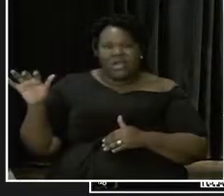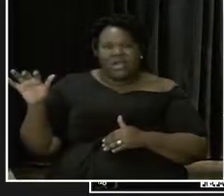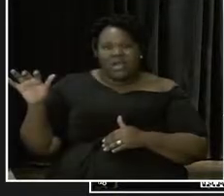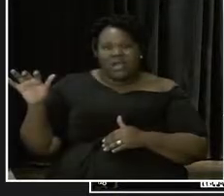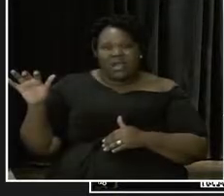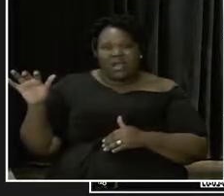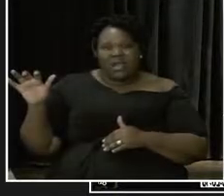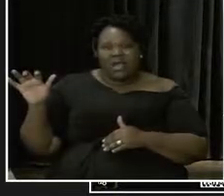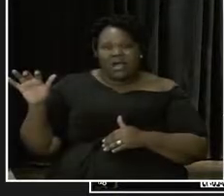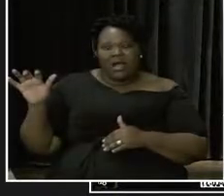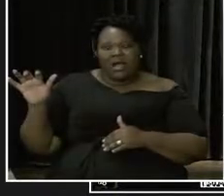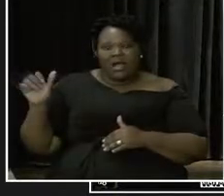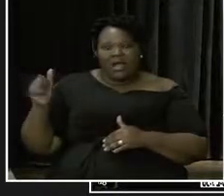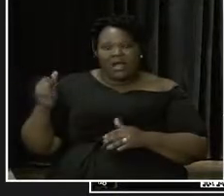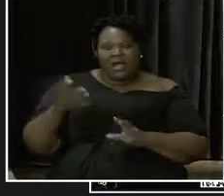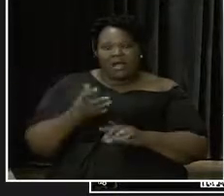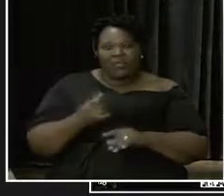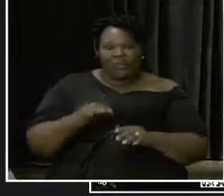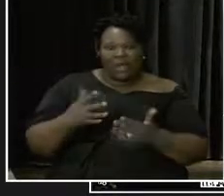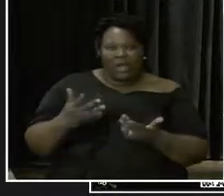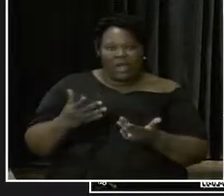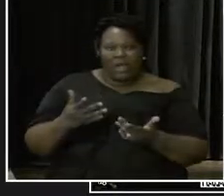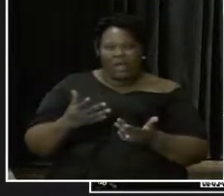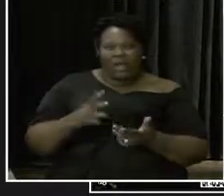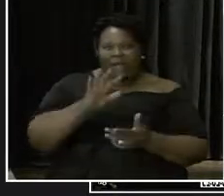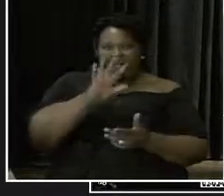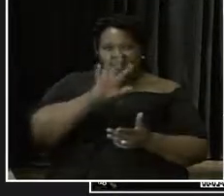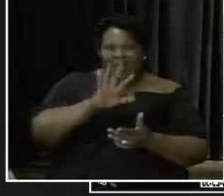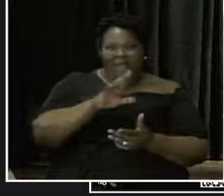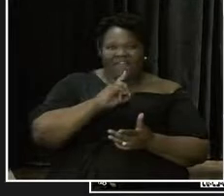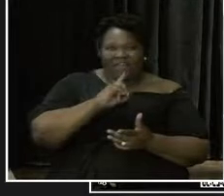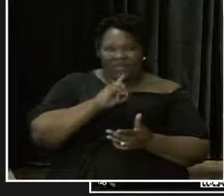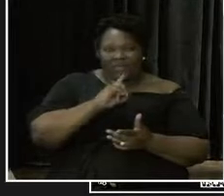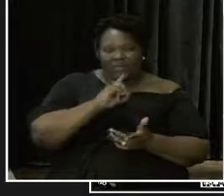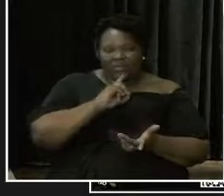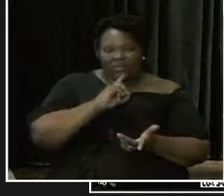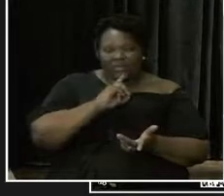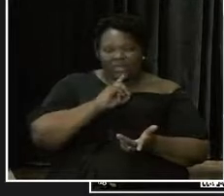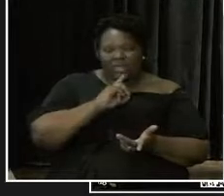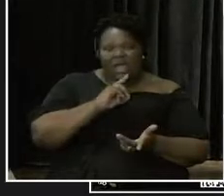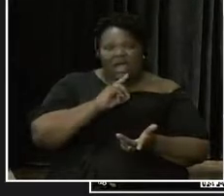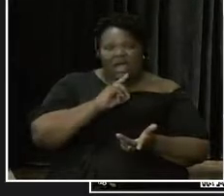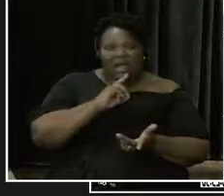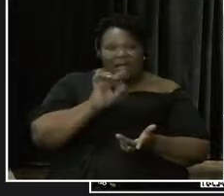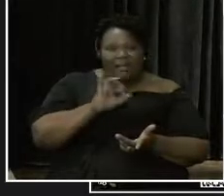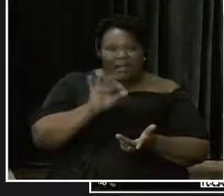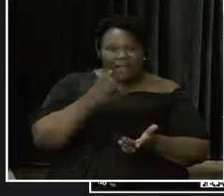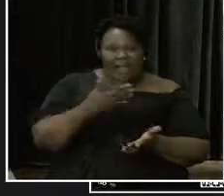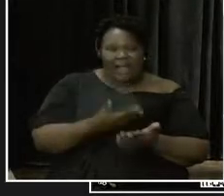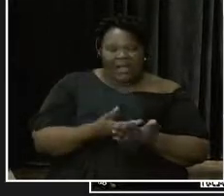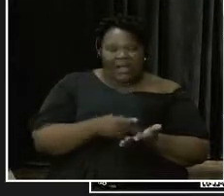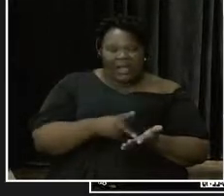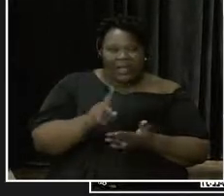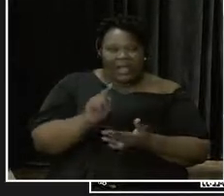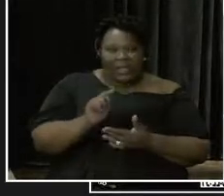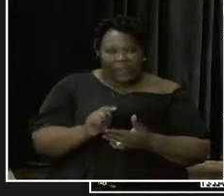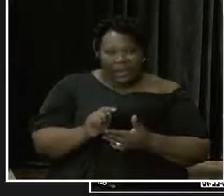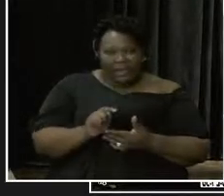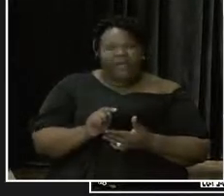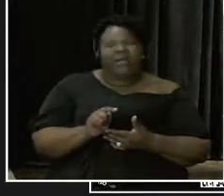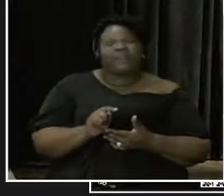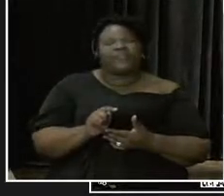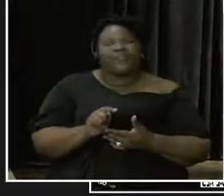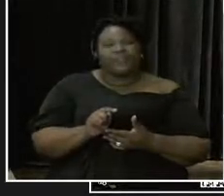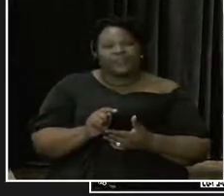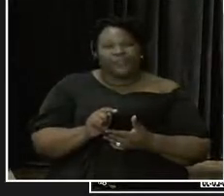unearned bonuses for these 5,000 seemingly gravy train payments. Now, what happens if the auditor red flags this as a